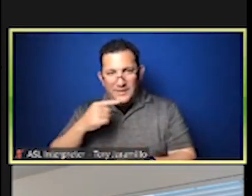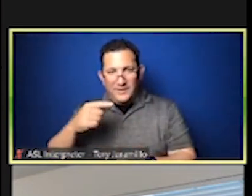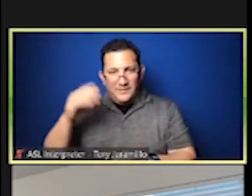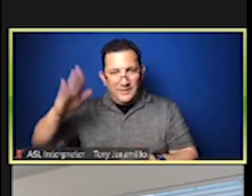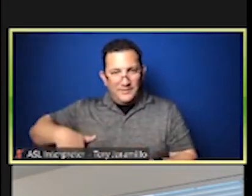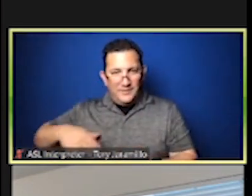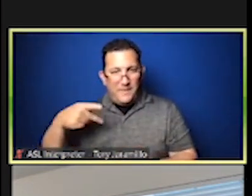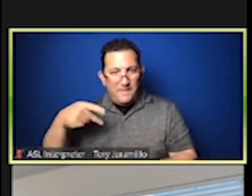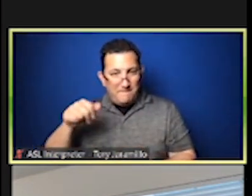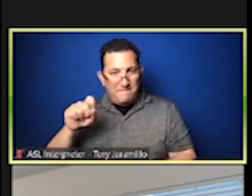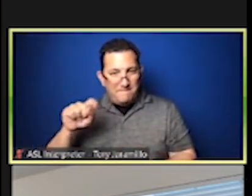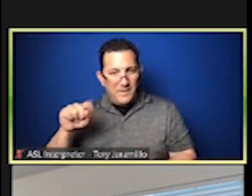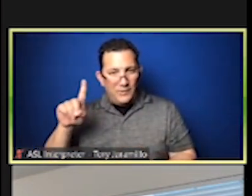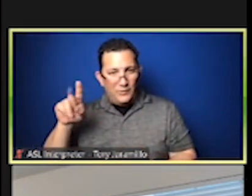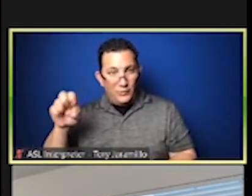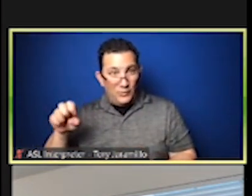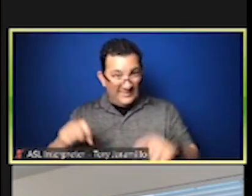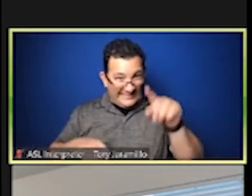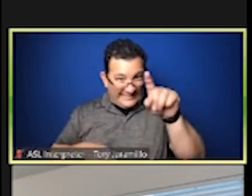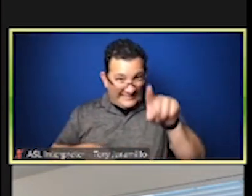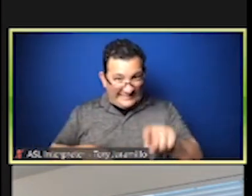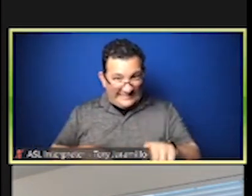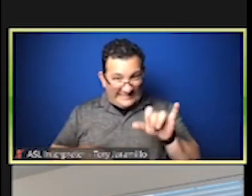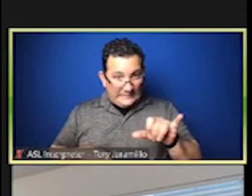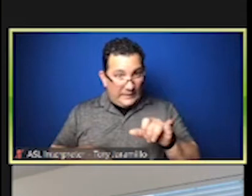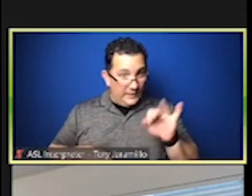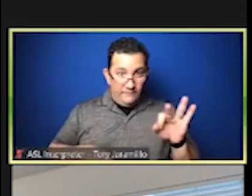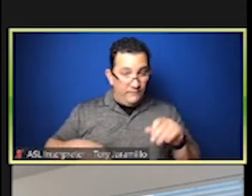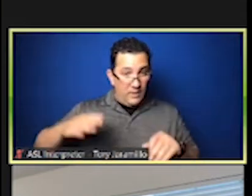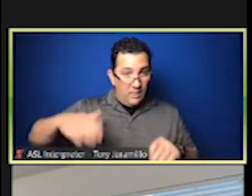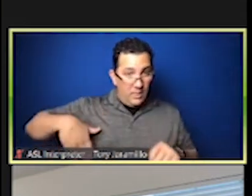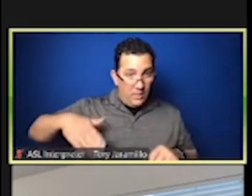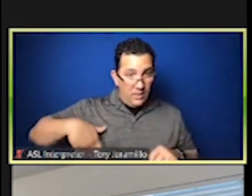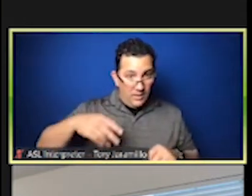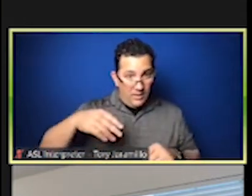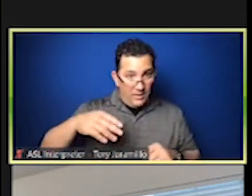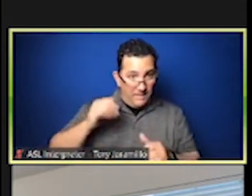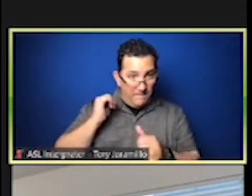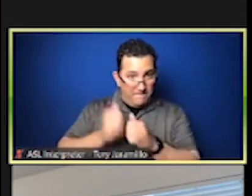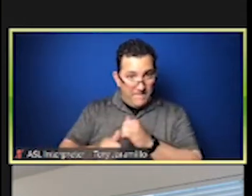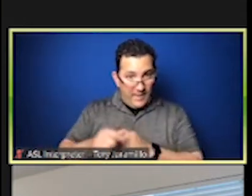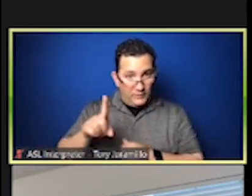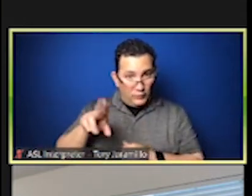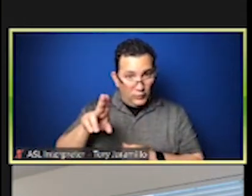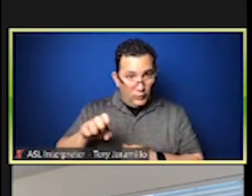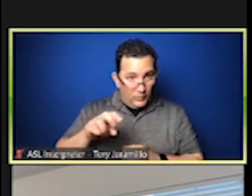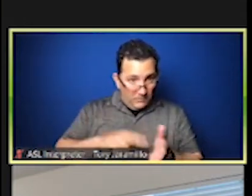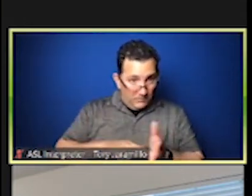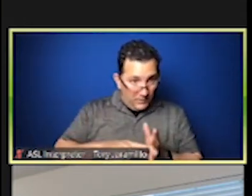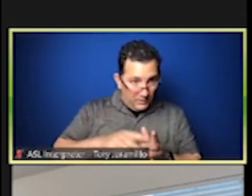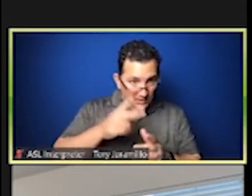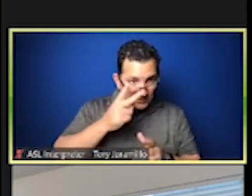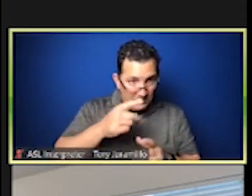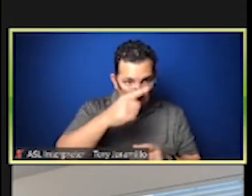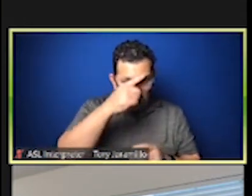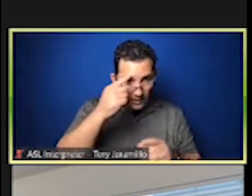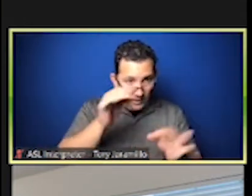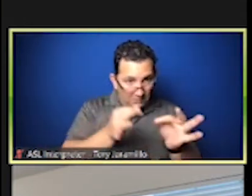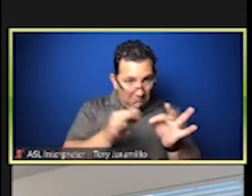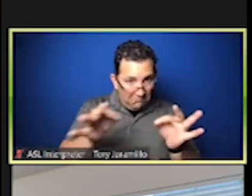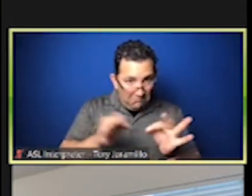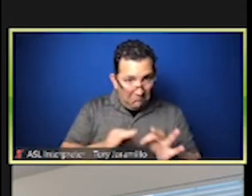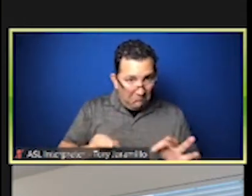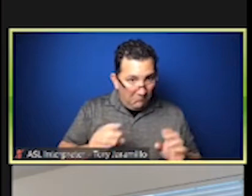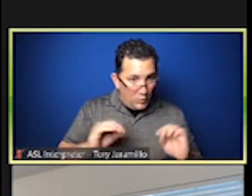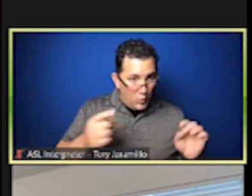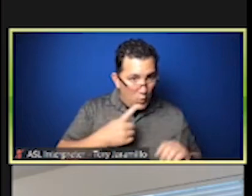Assignments that are not past due just look like a regular assignment with all black ink. So there's no